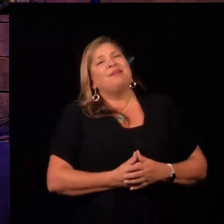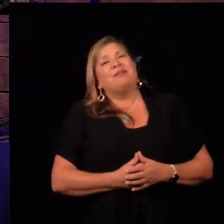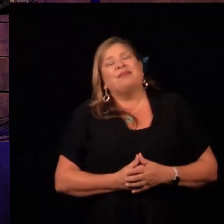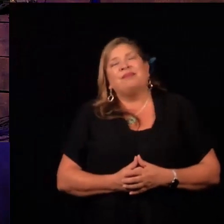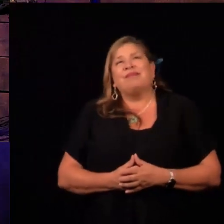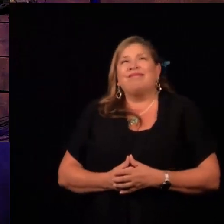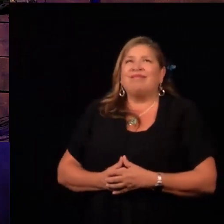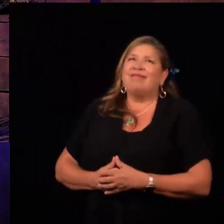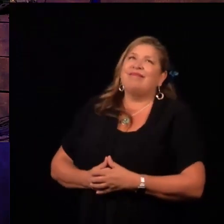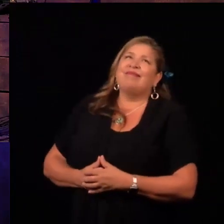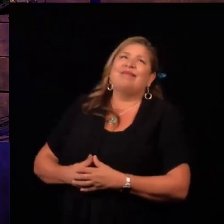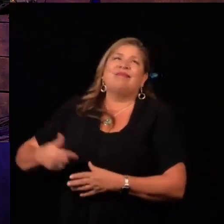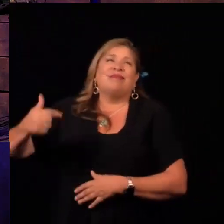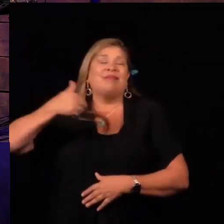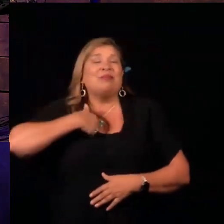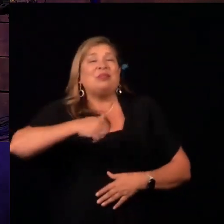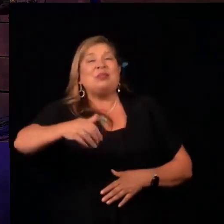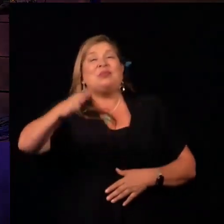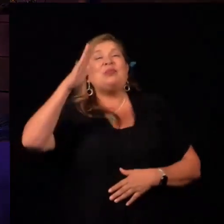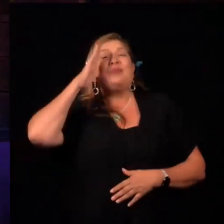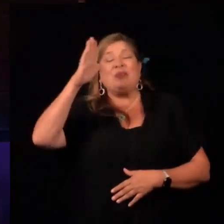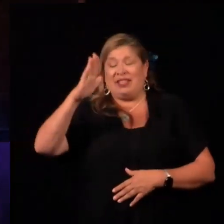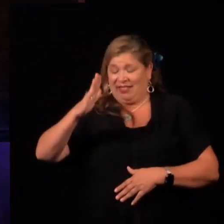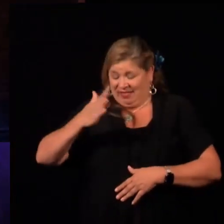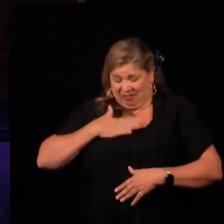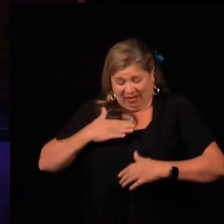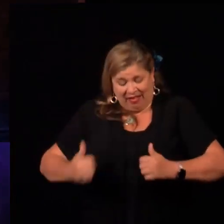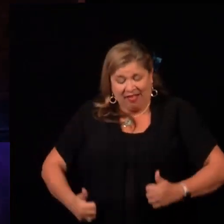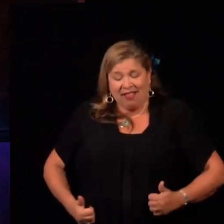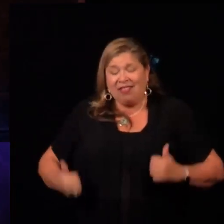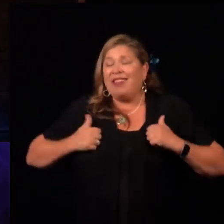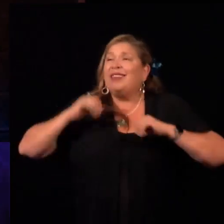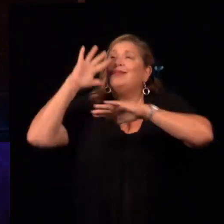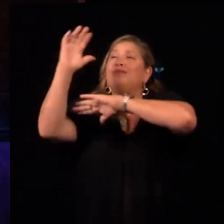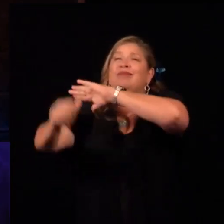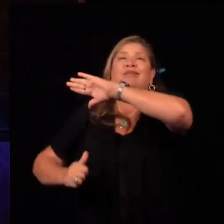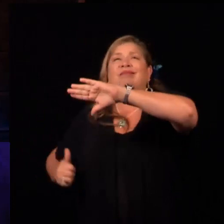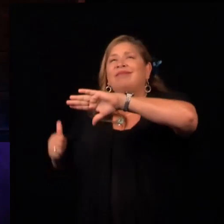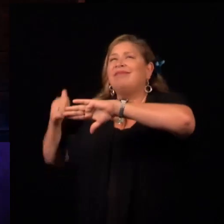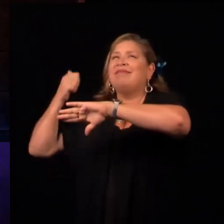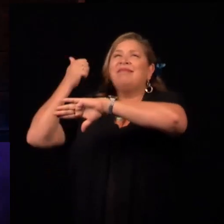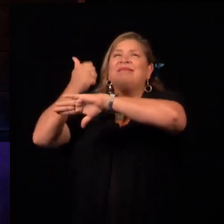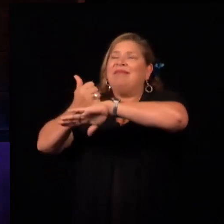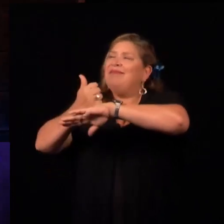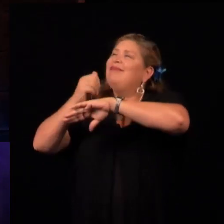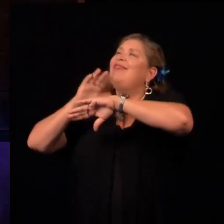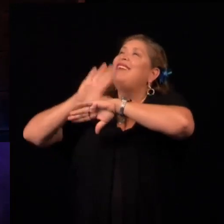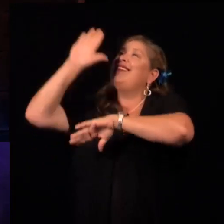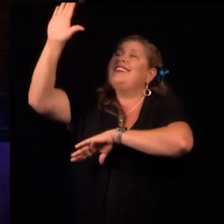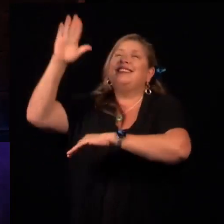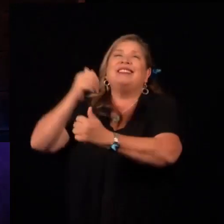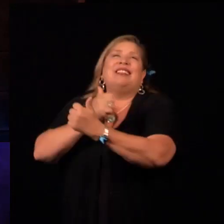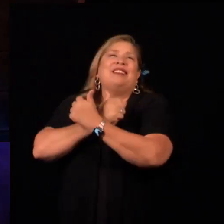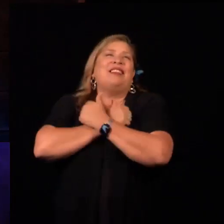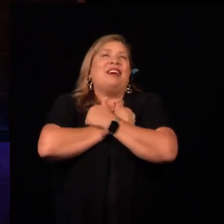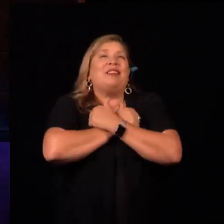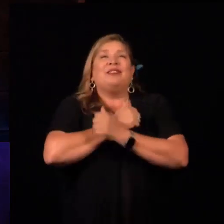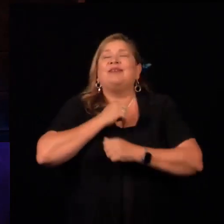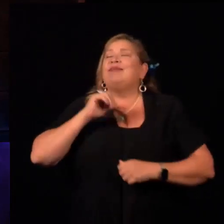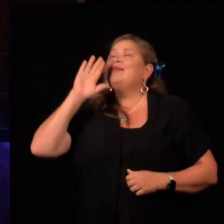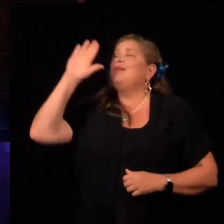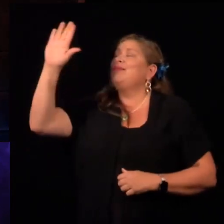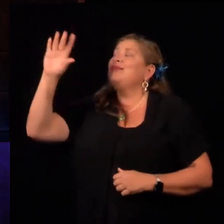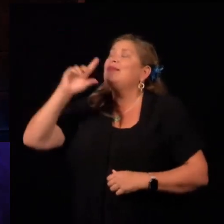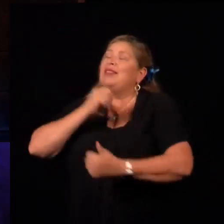Sing it out with us. I will build my life upon your